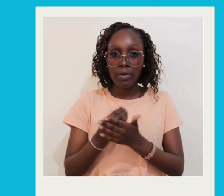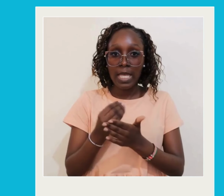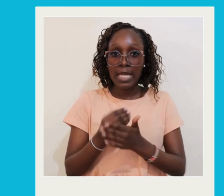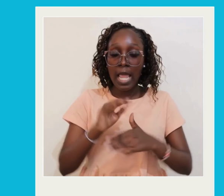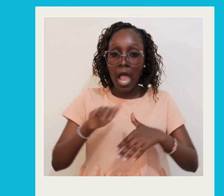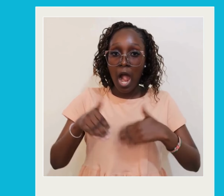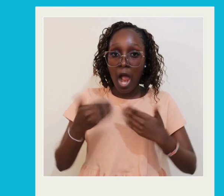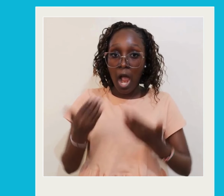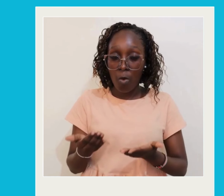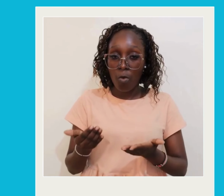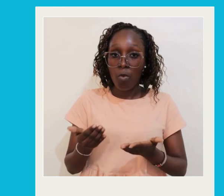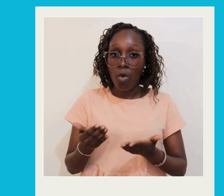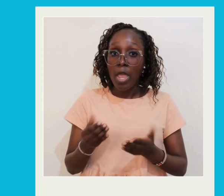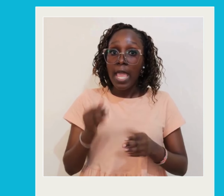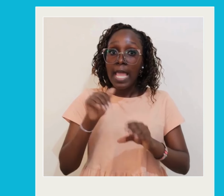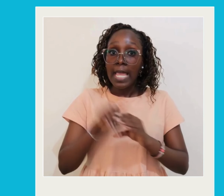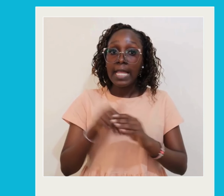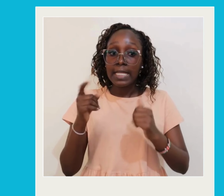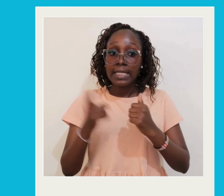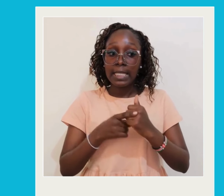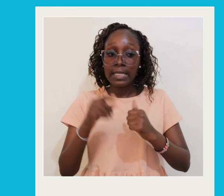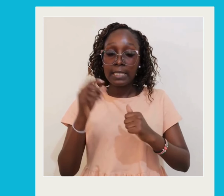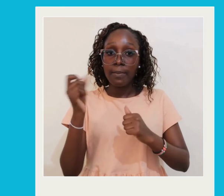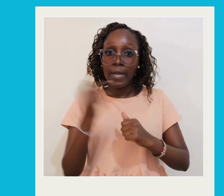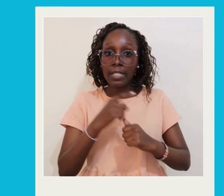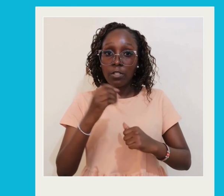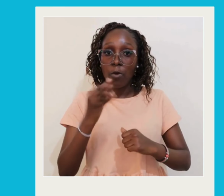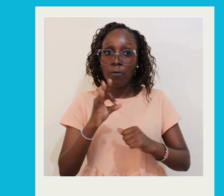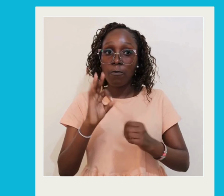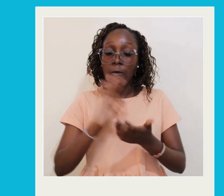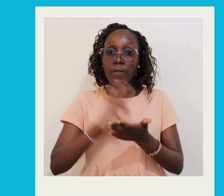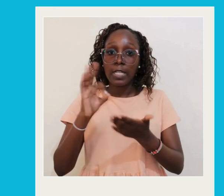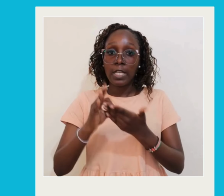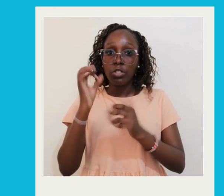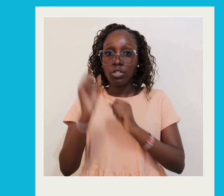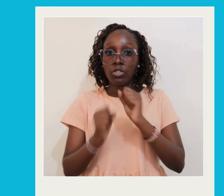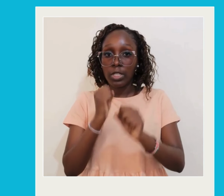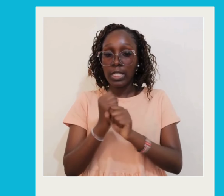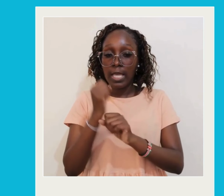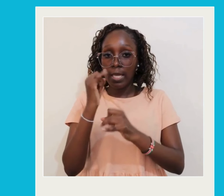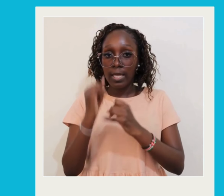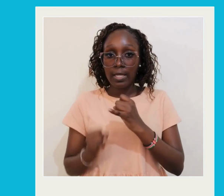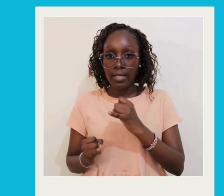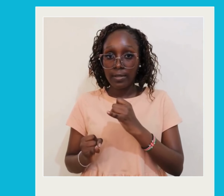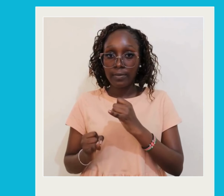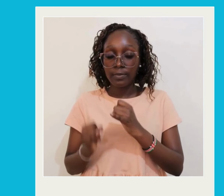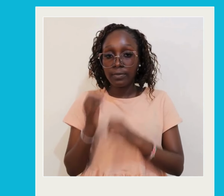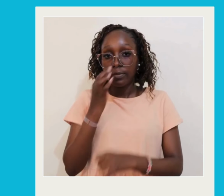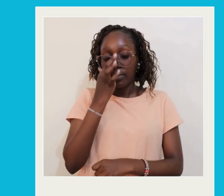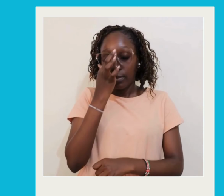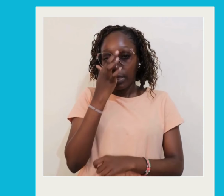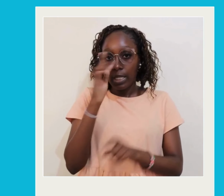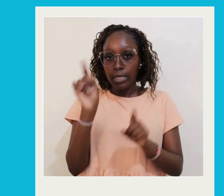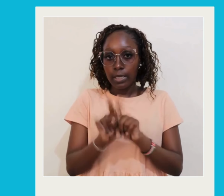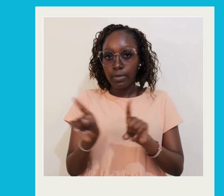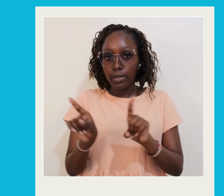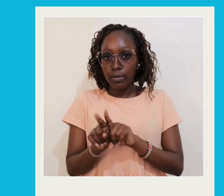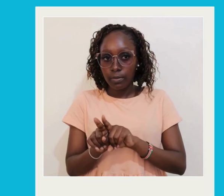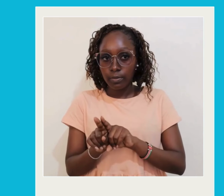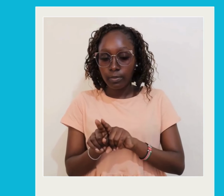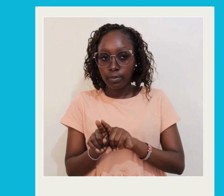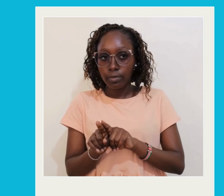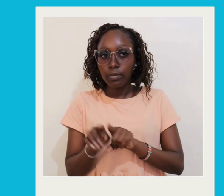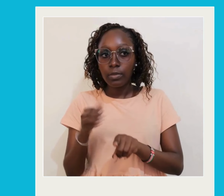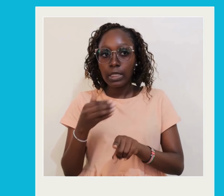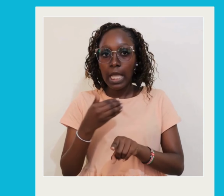and requires PBOs to prepare financial statements adhering to the accepted accounting standards